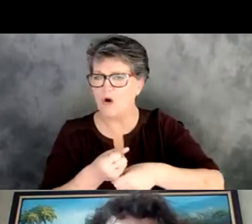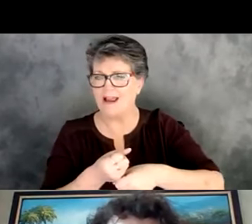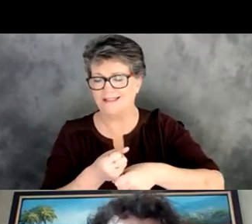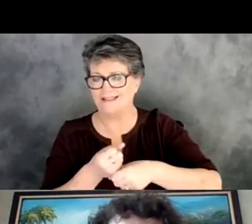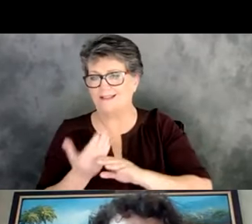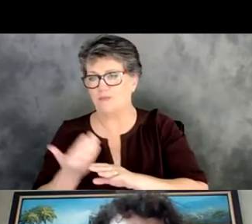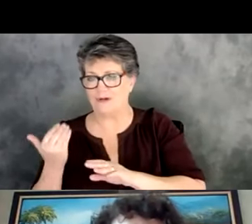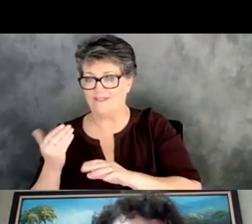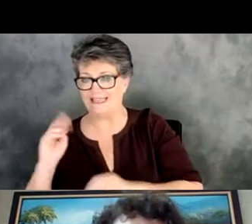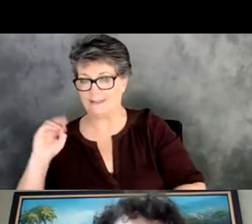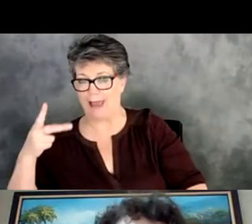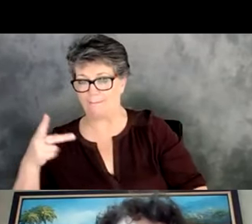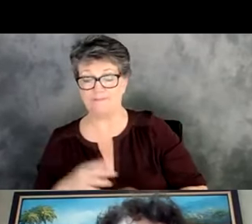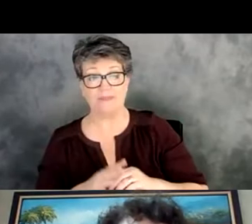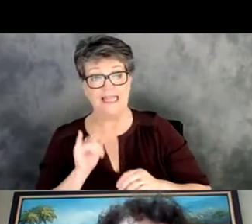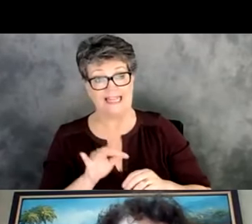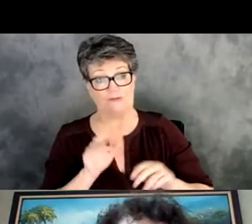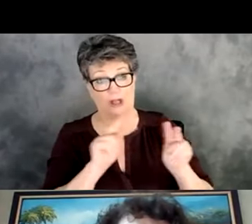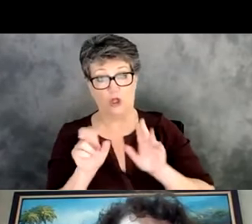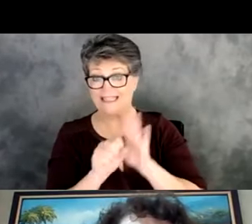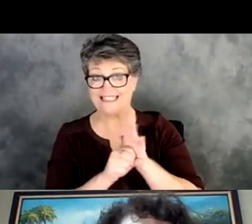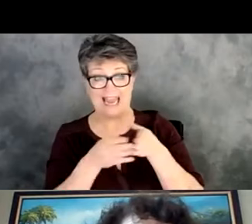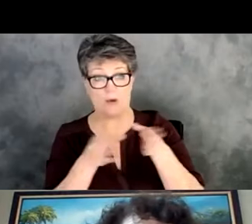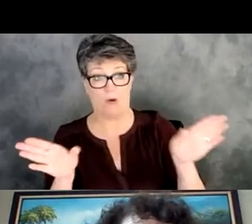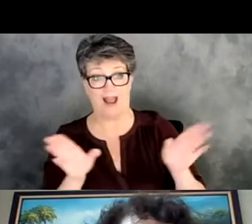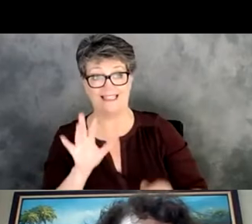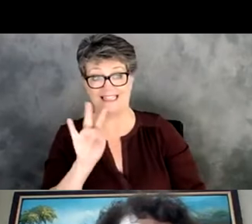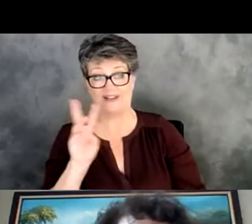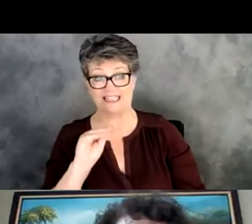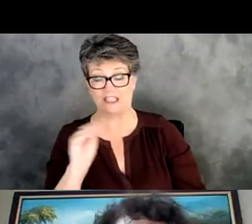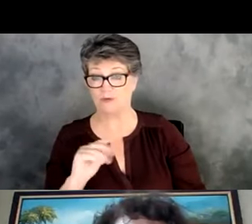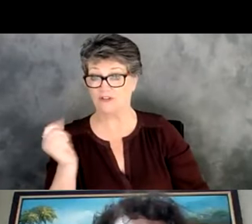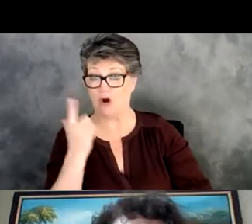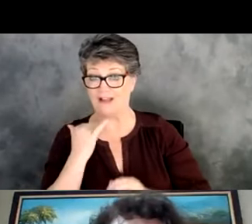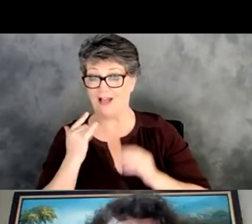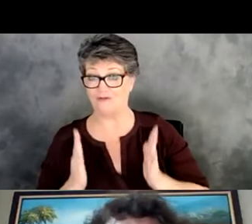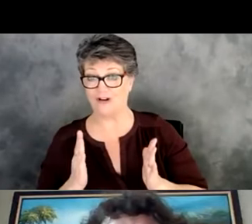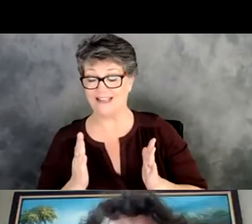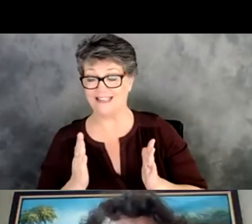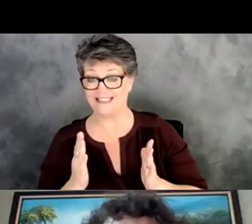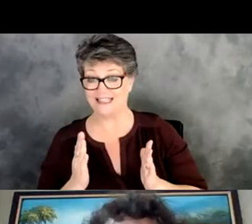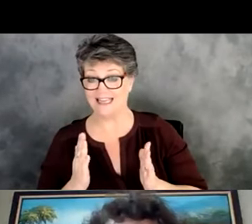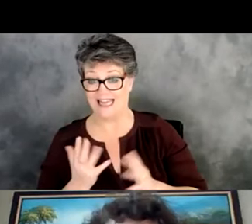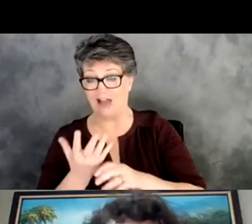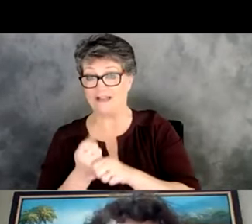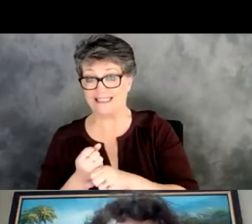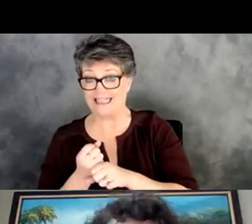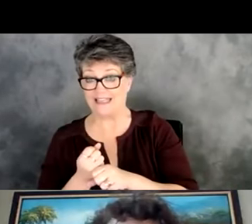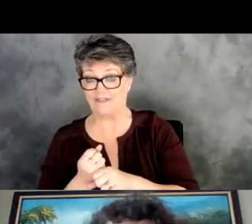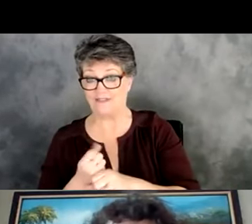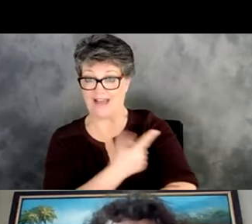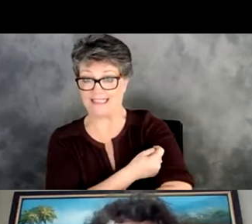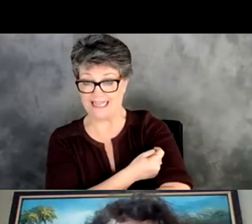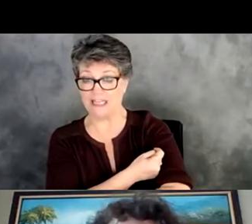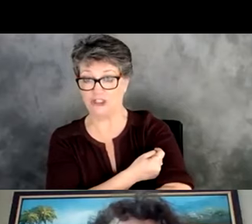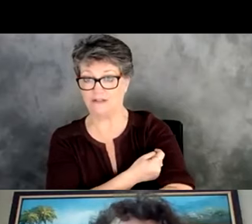previous map. So if we look statewide, 76% of all Californians 12 plus have been vaccinated or